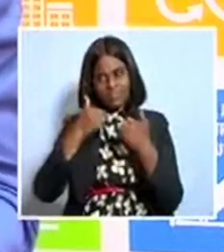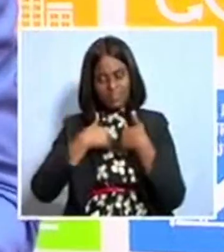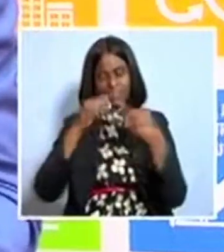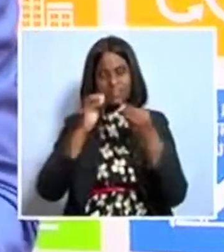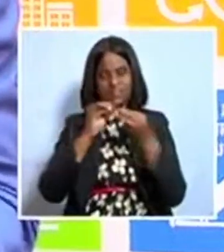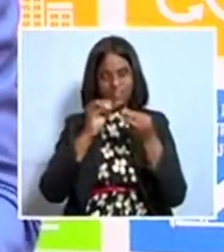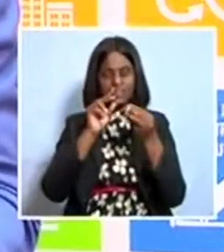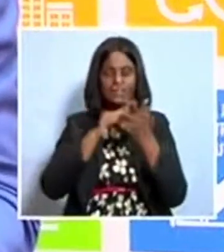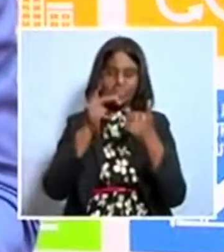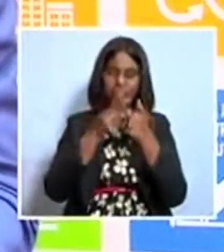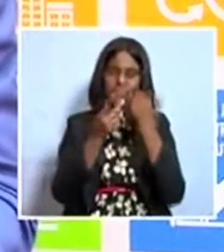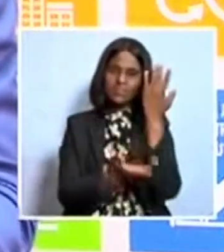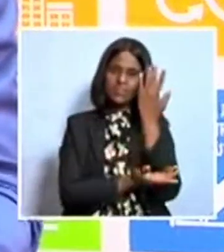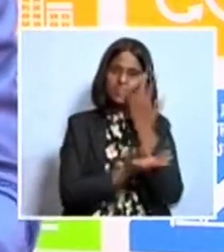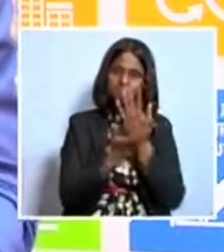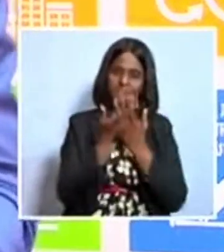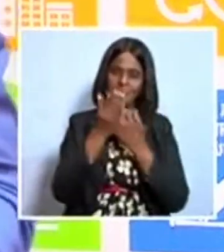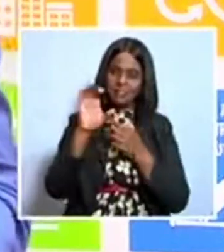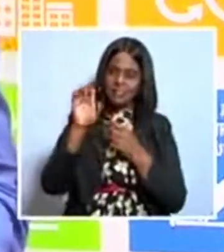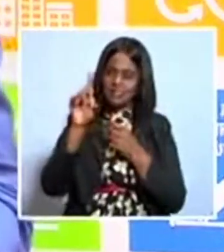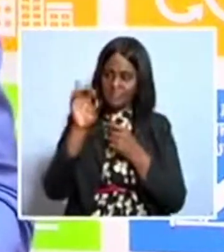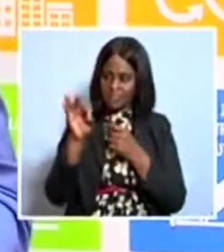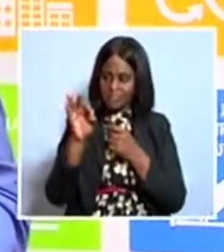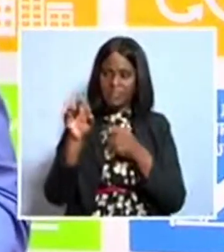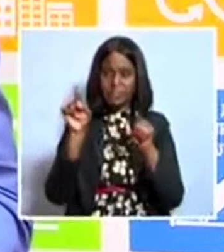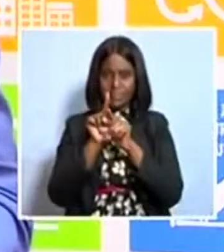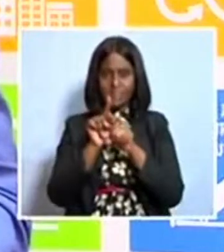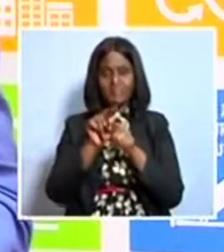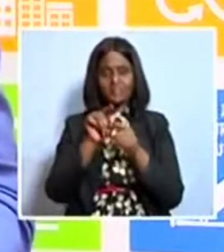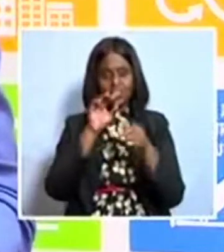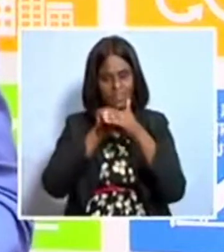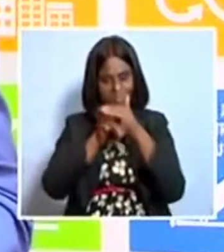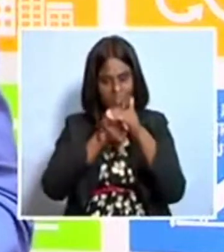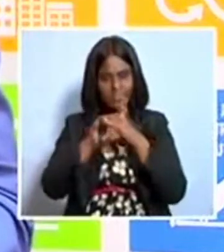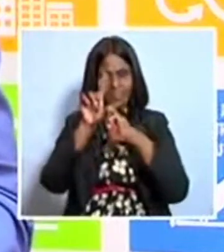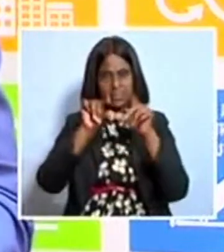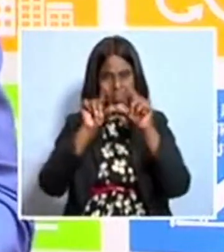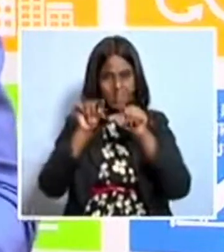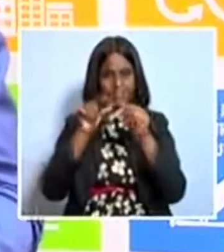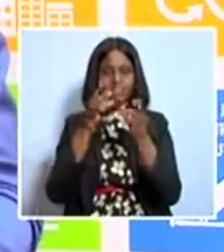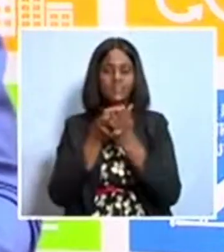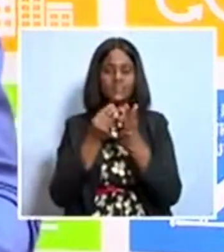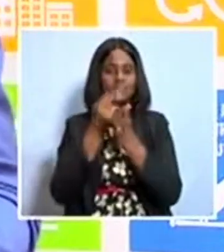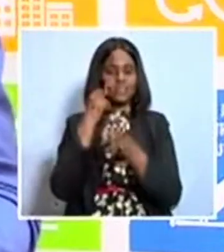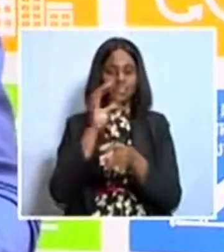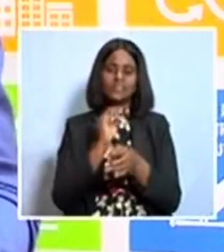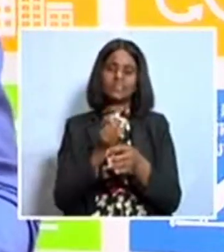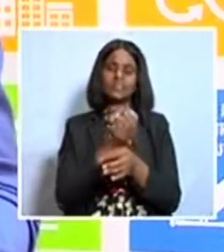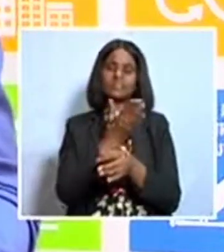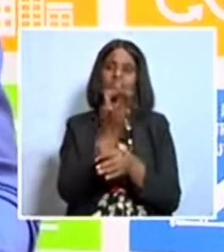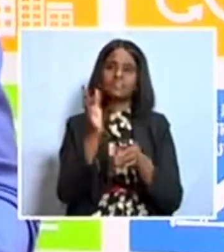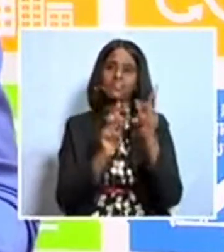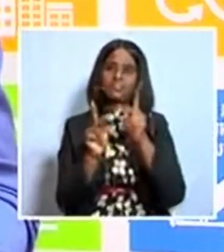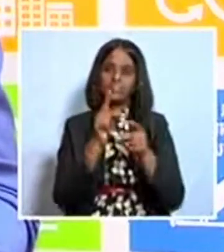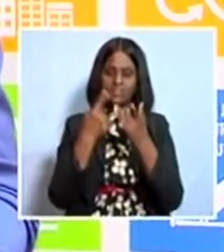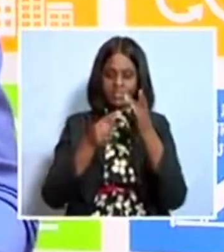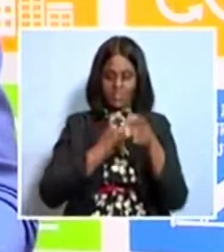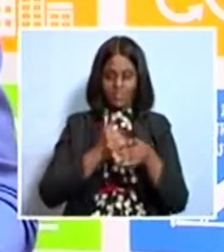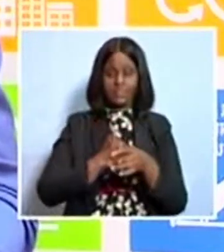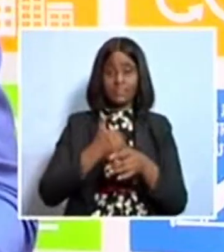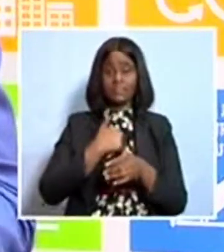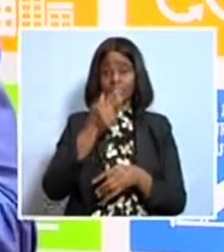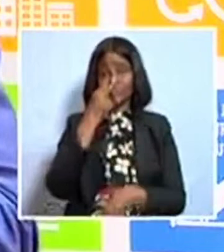this enhanced CDF and access to cheap capital for our people. So what I've noticed,